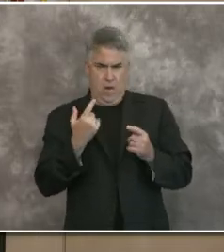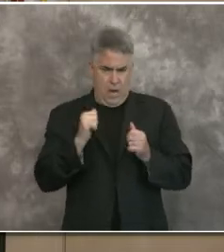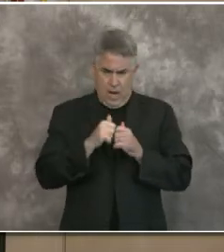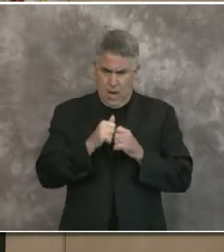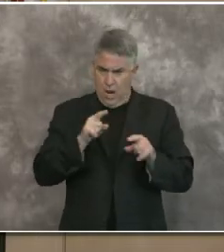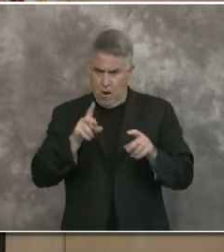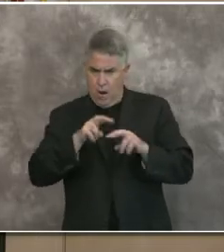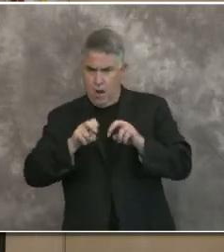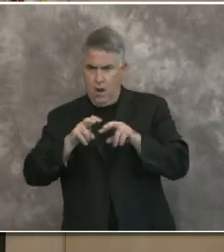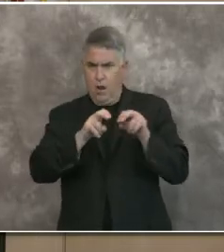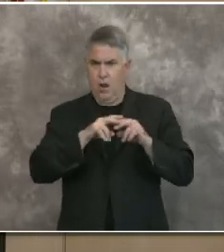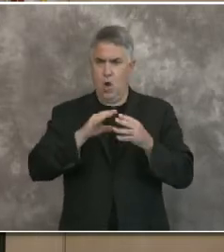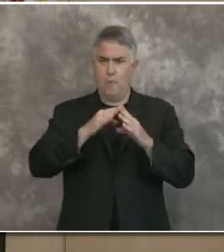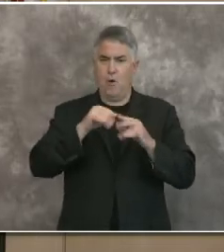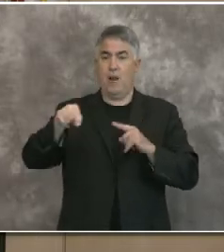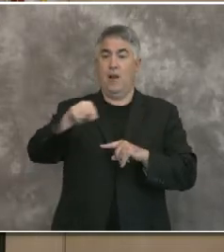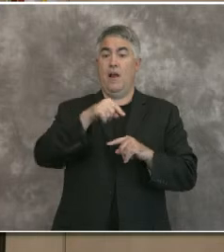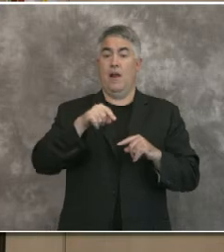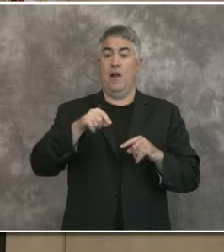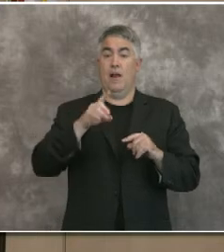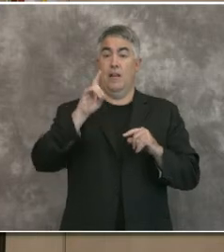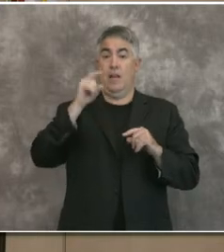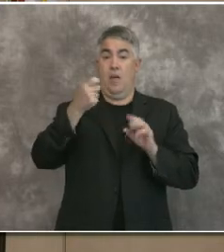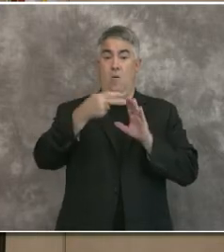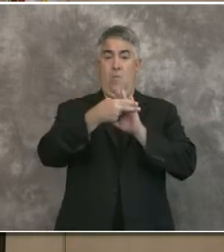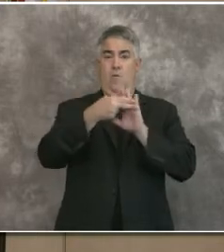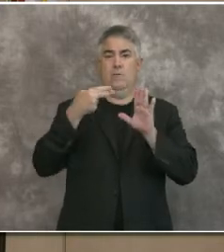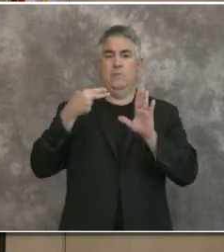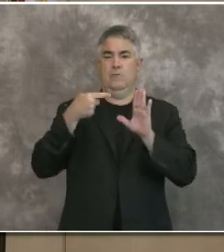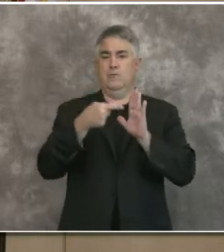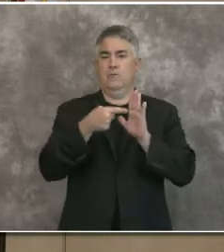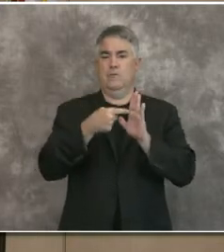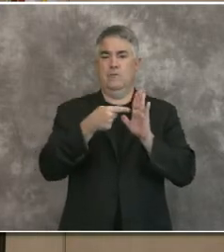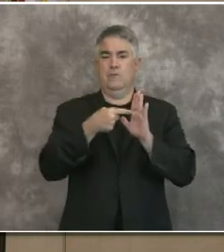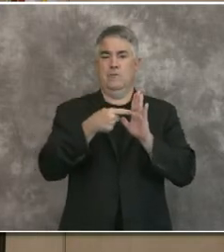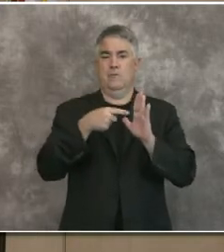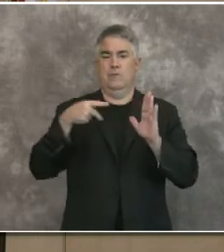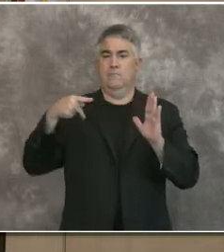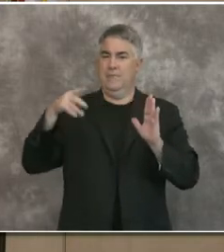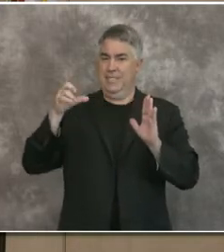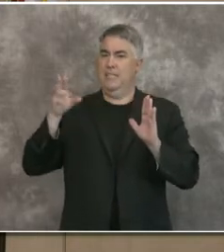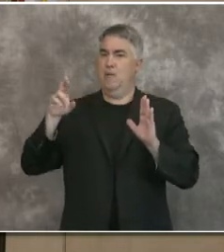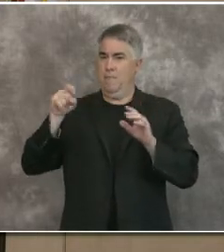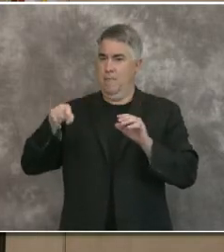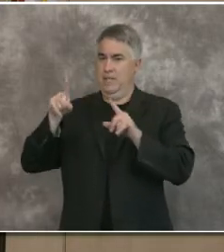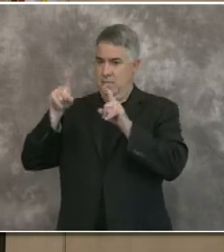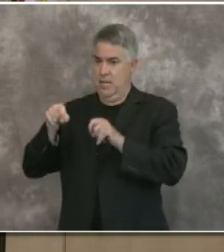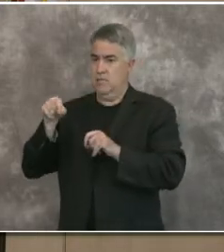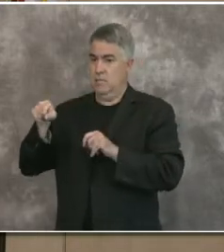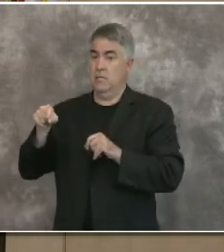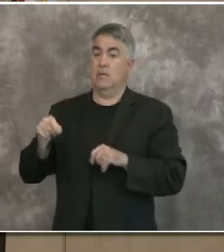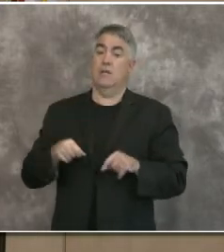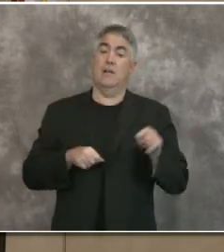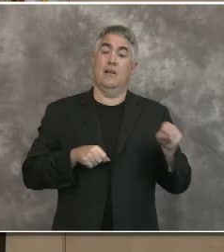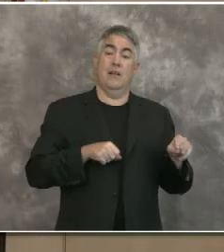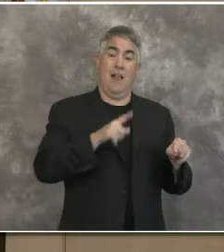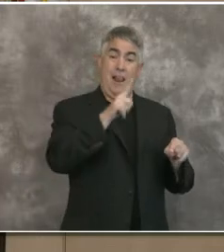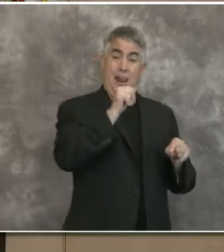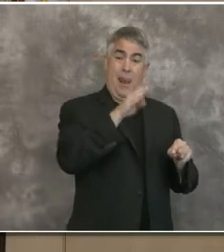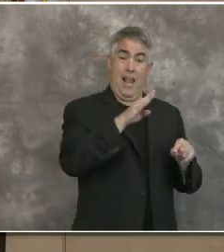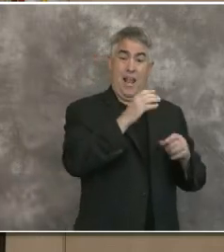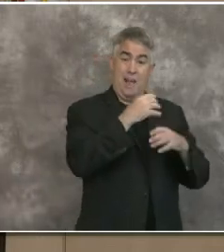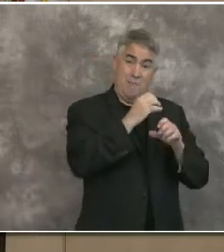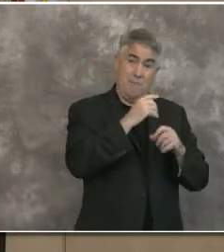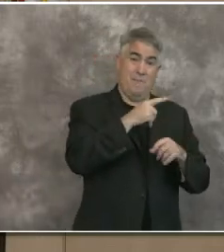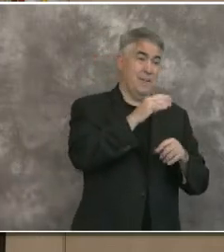that's diagnostic testing with PCR. We do have our laboratory testing task force, and there is a work